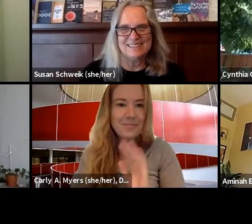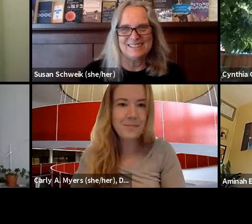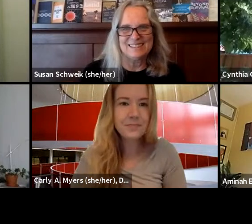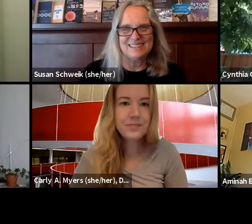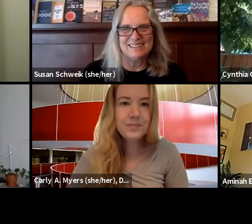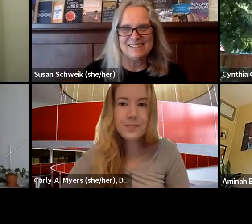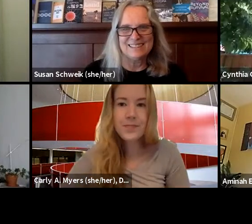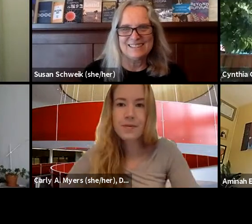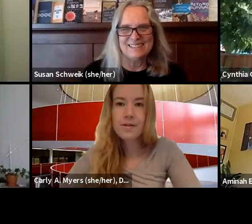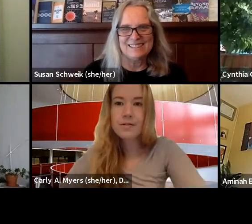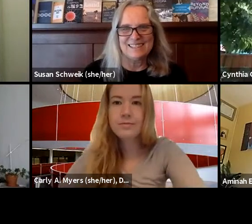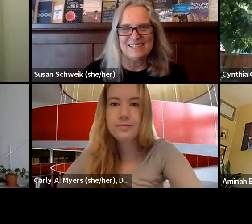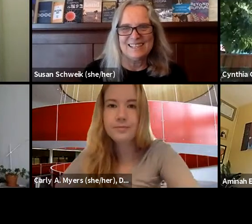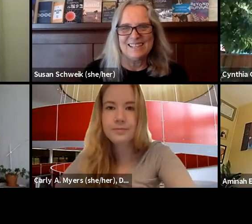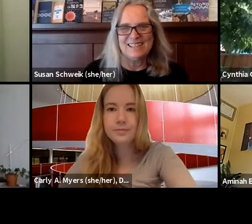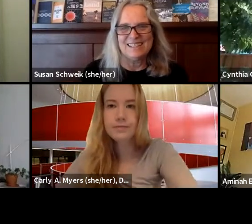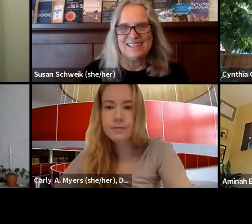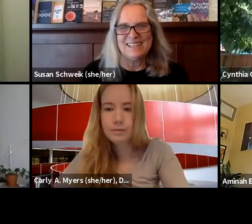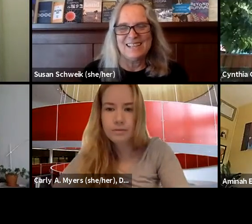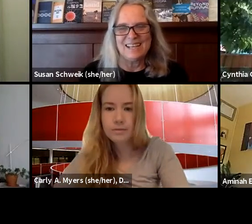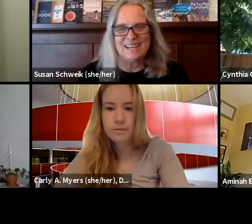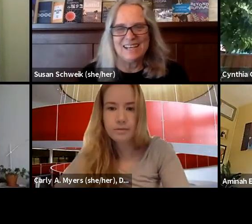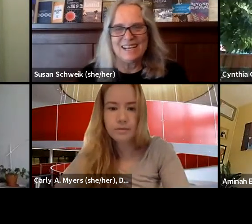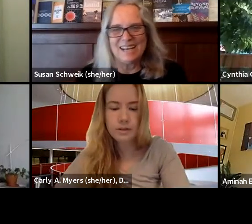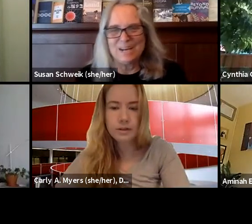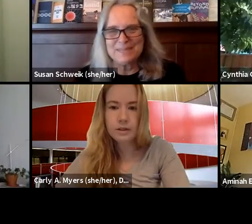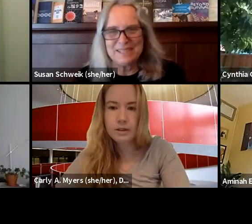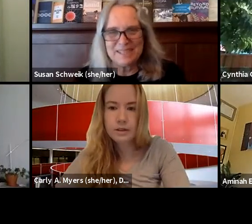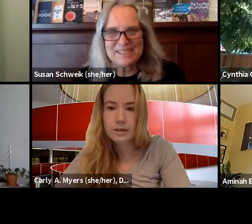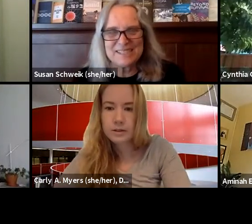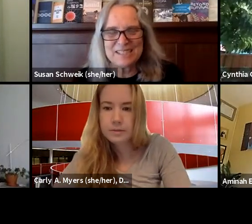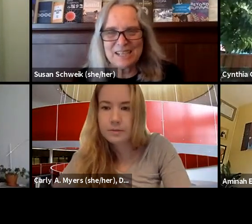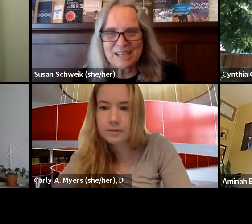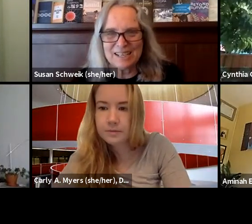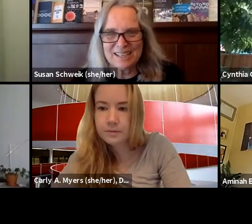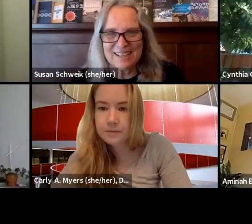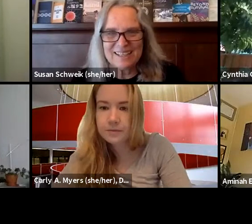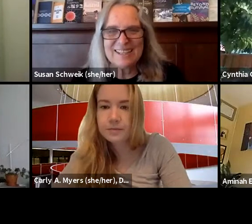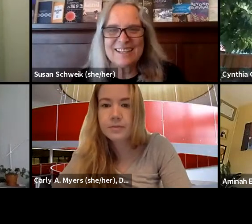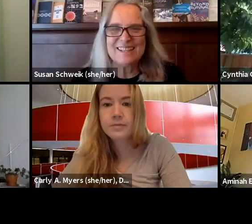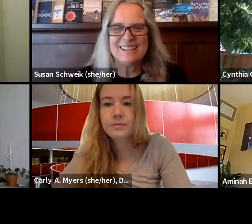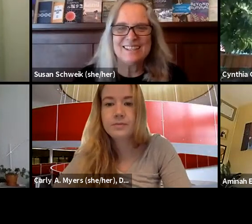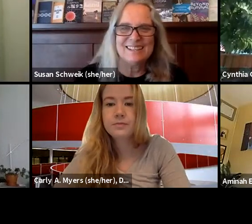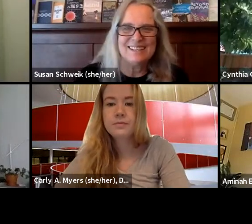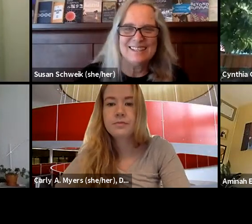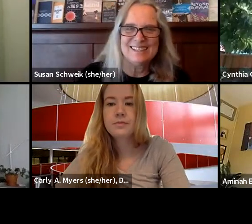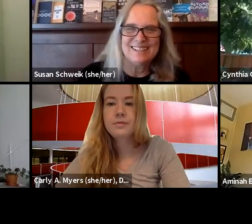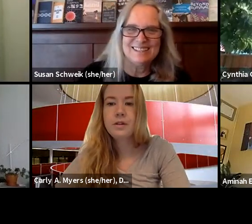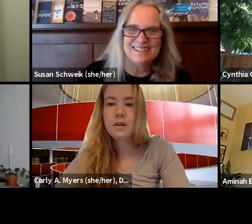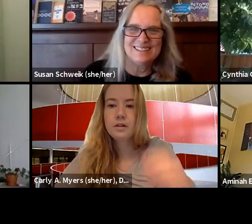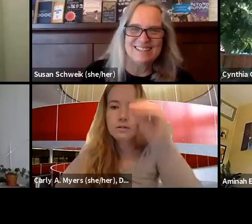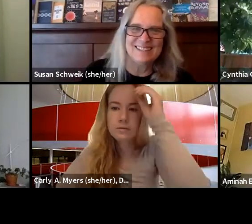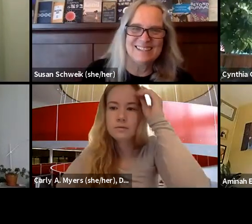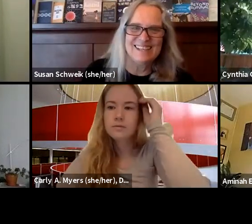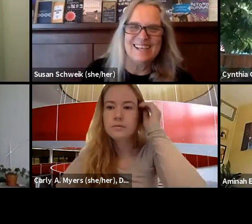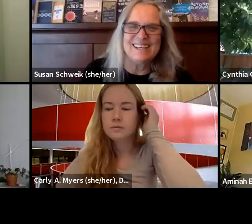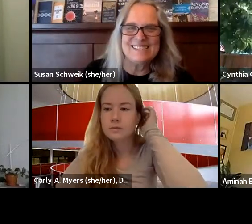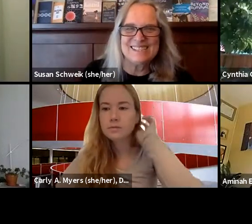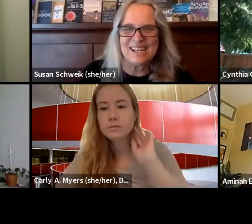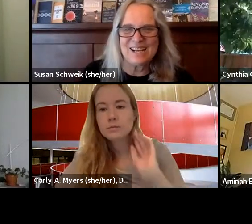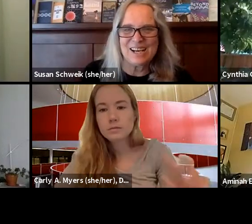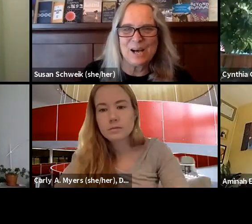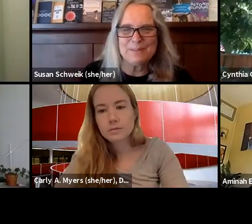ella's here again hi everyone it's so exciting just ignore me i'm just listening